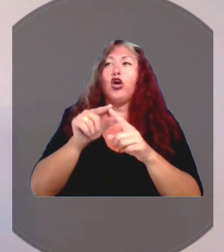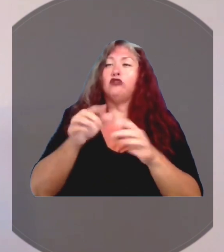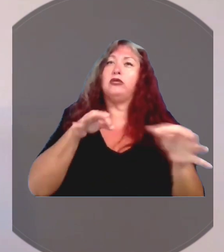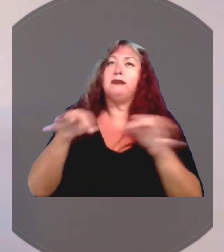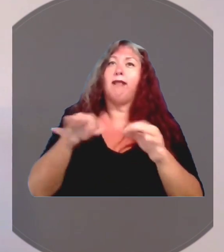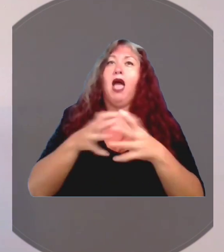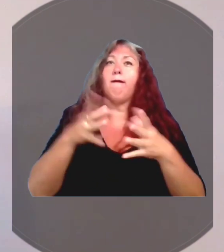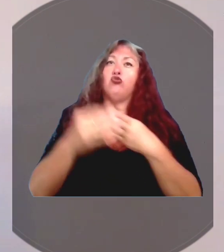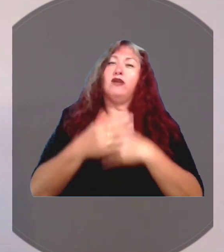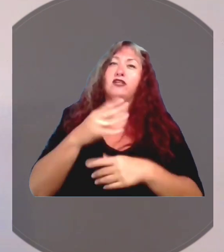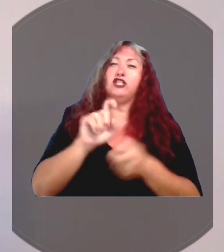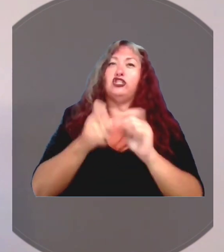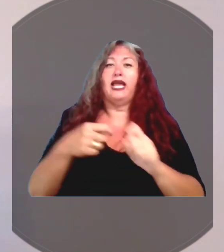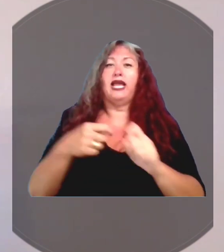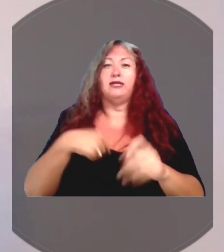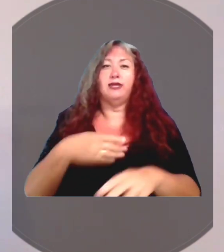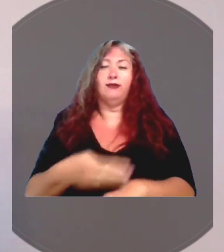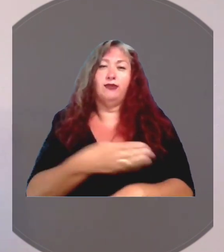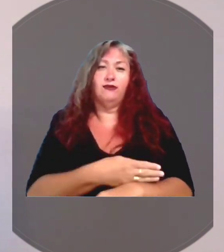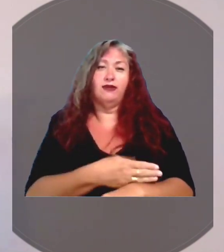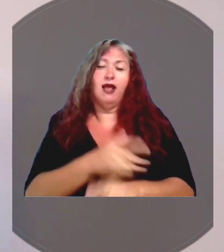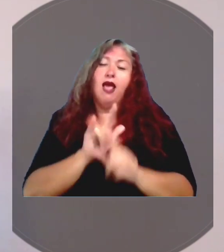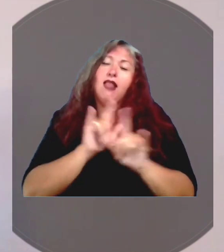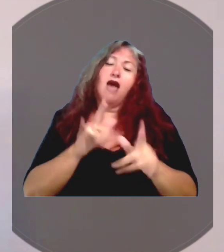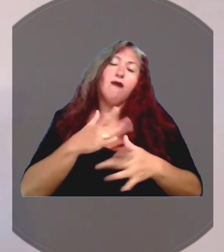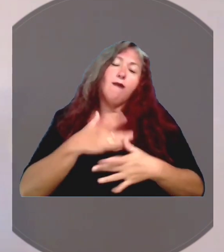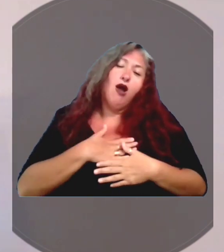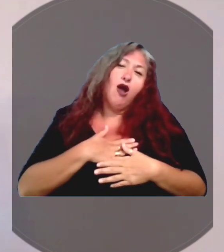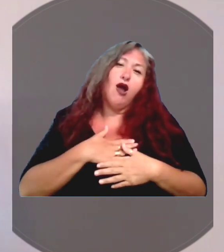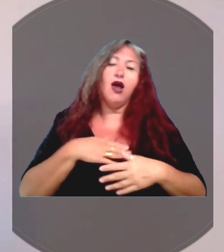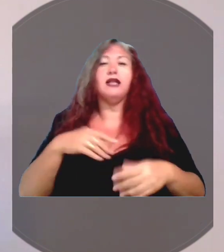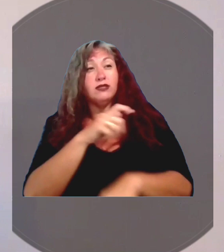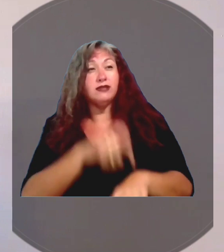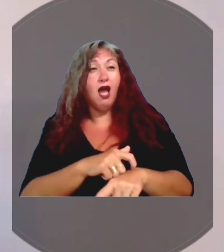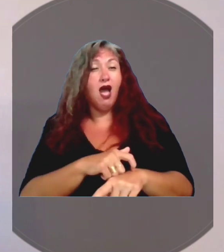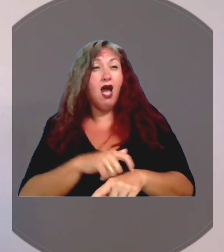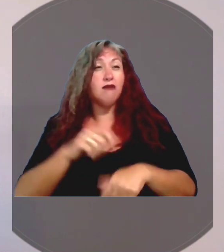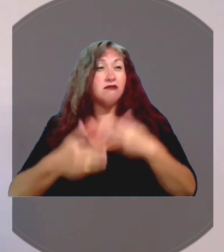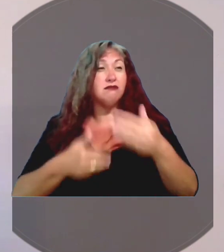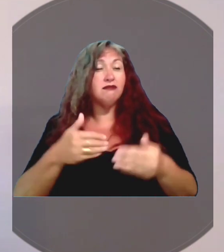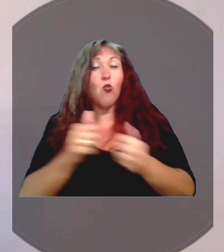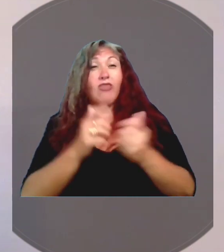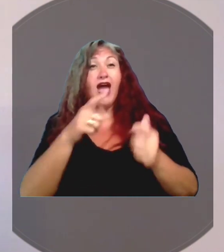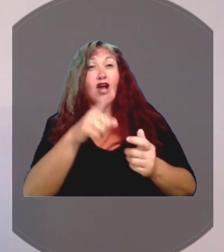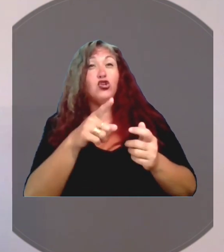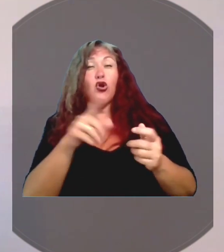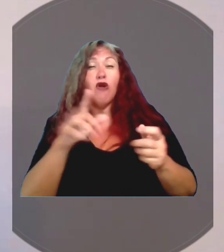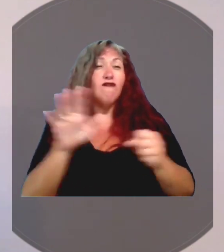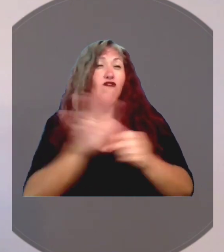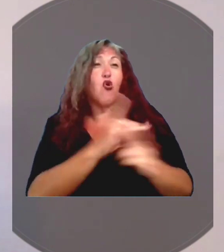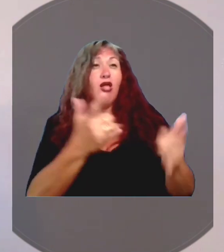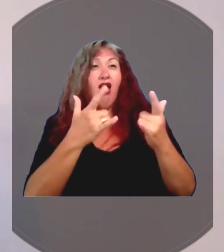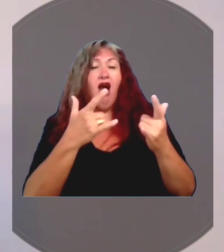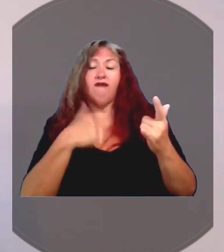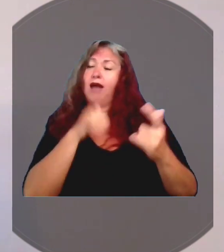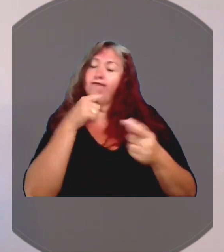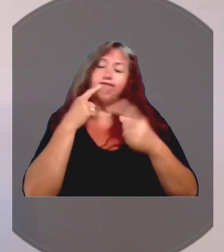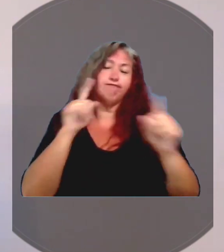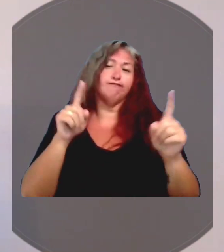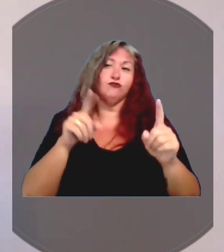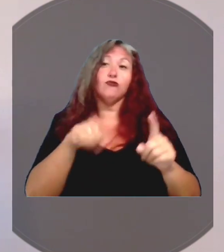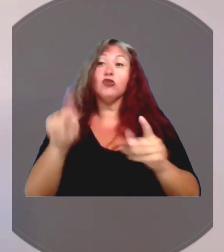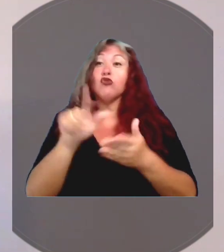you are the first in your family to be graduating from college today, please know that we are so excited to recognize and